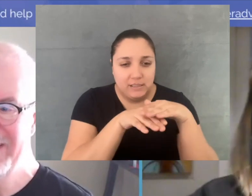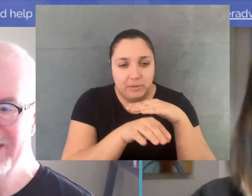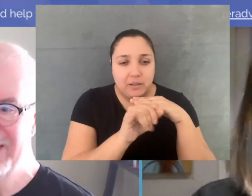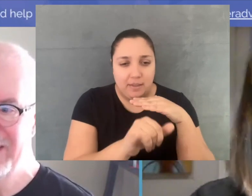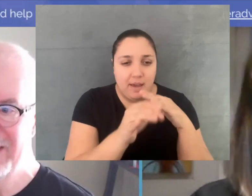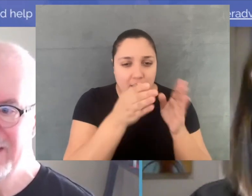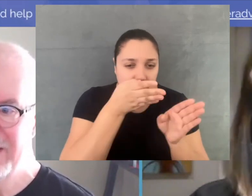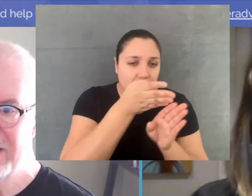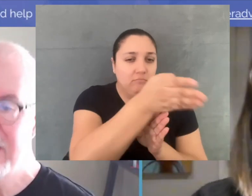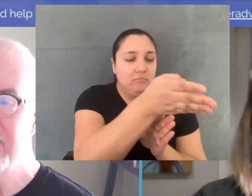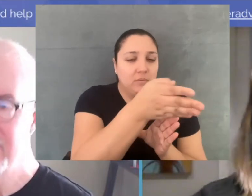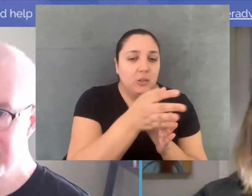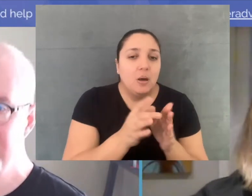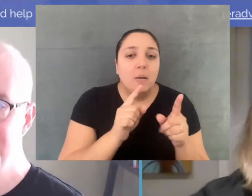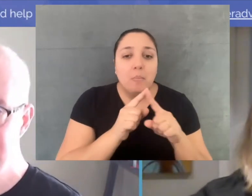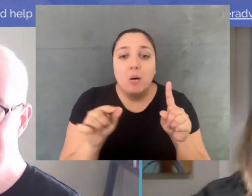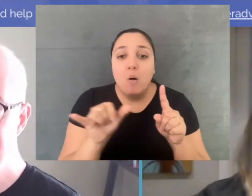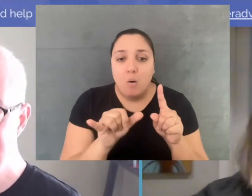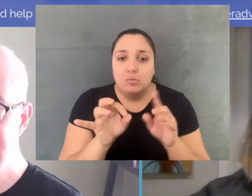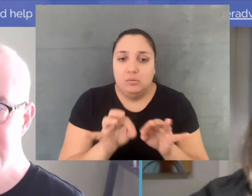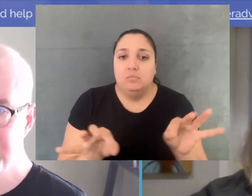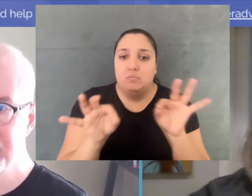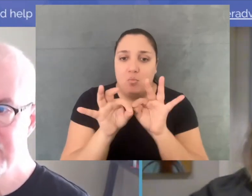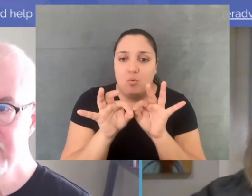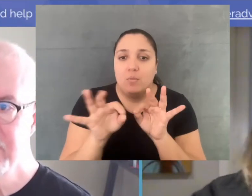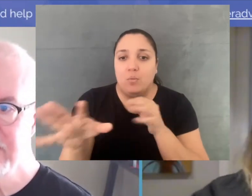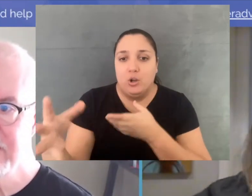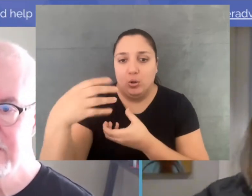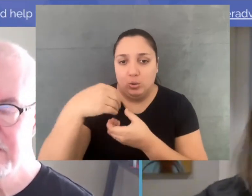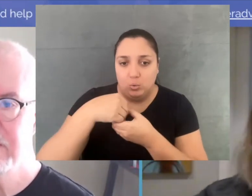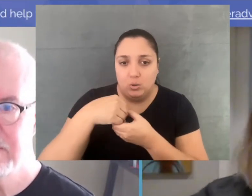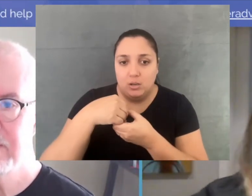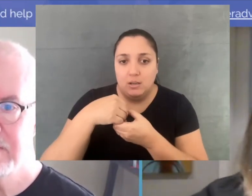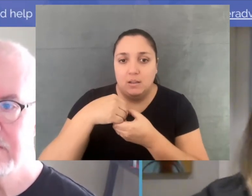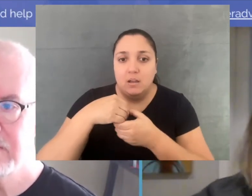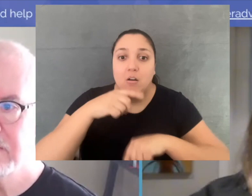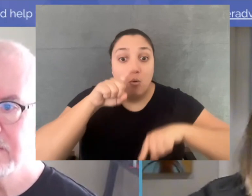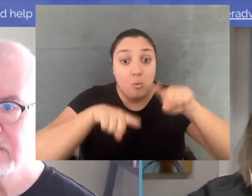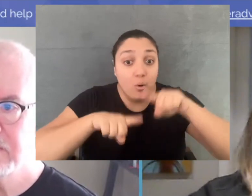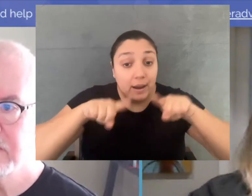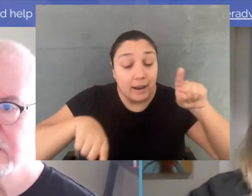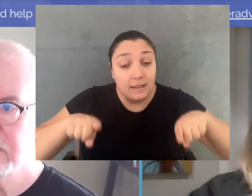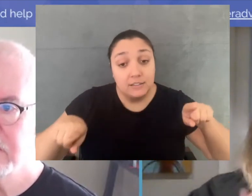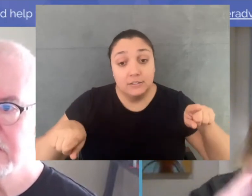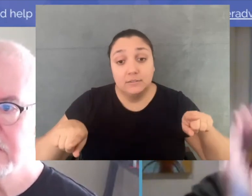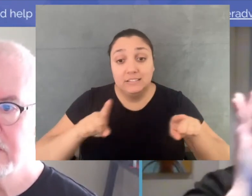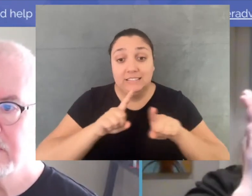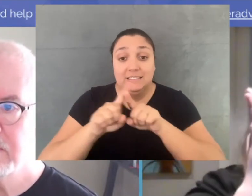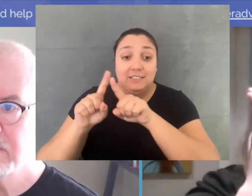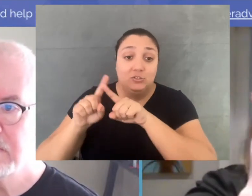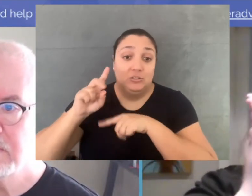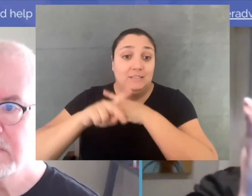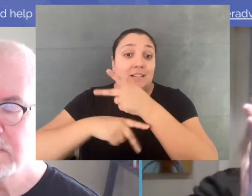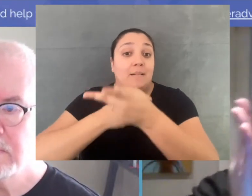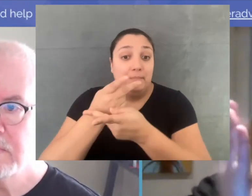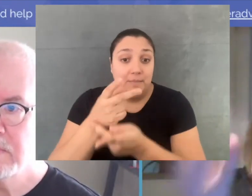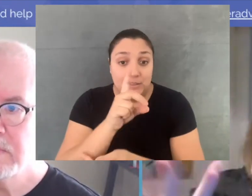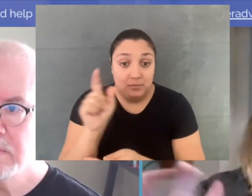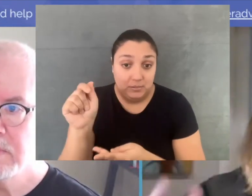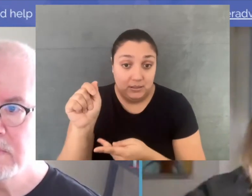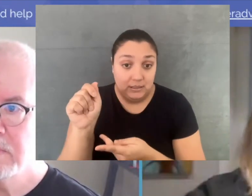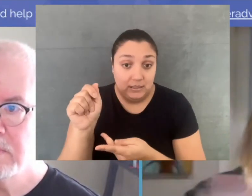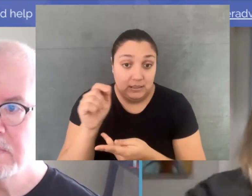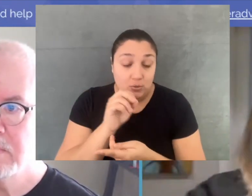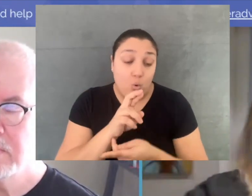the language accessibility aspect, but it's so important that we're also including the range of disabilities that now